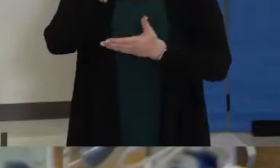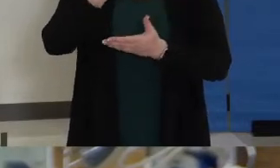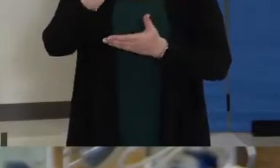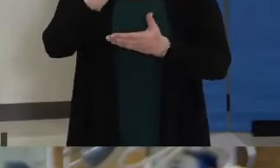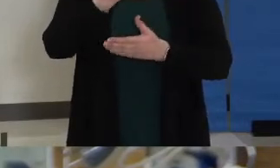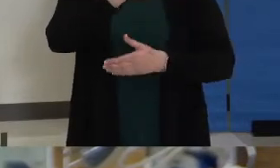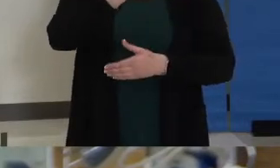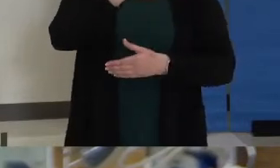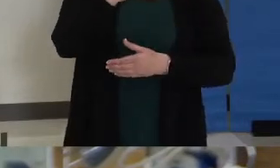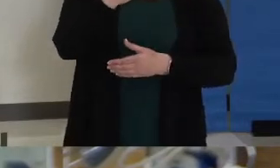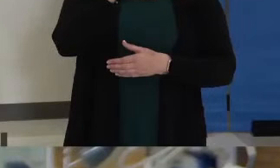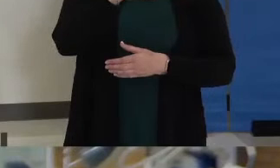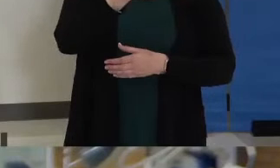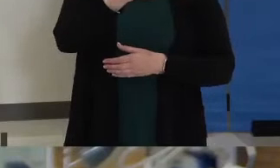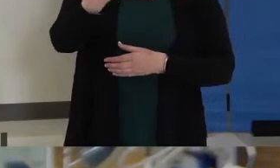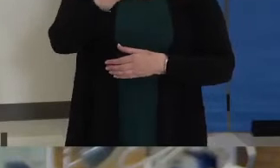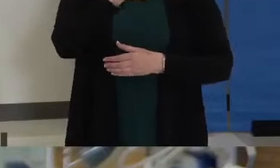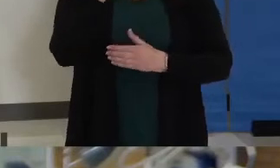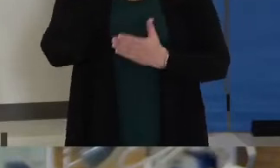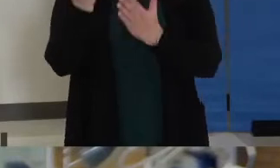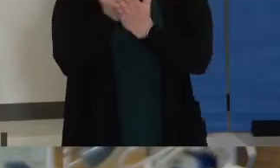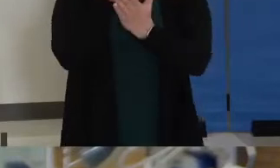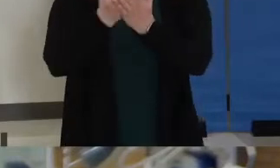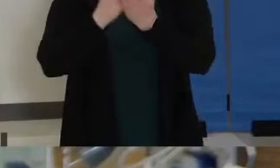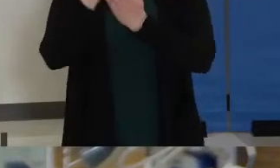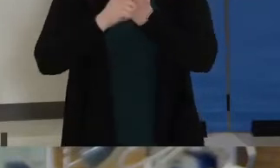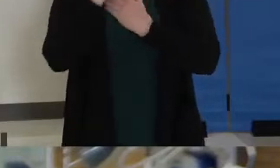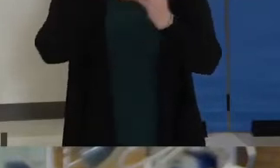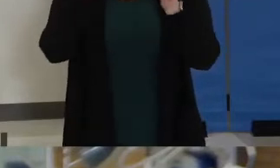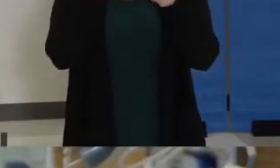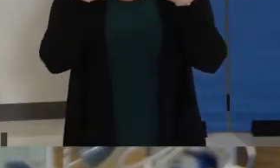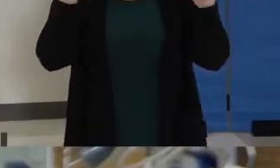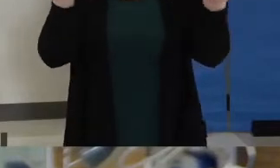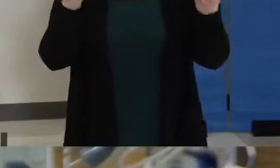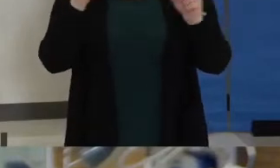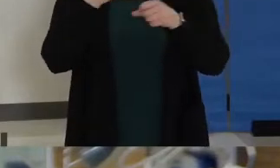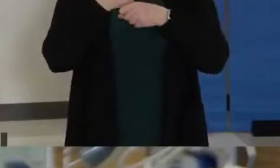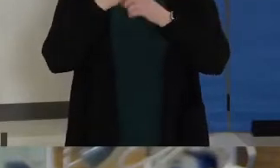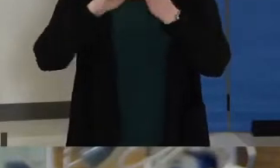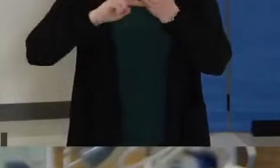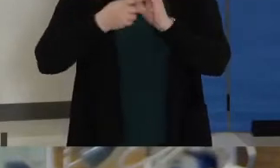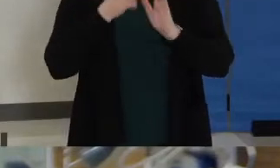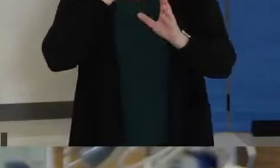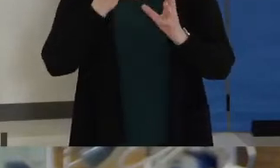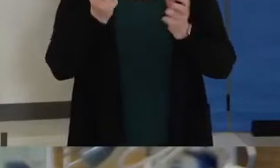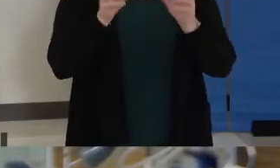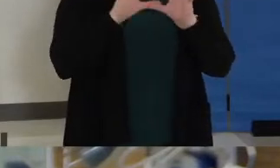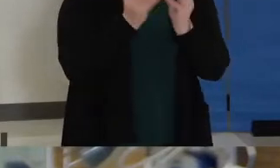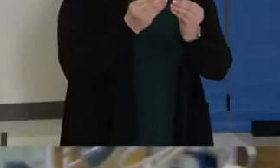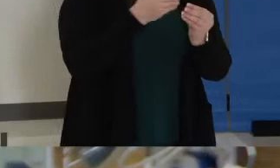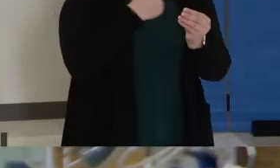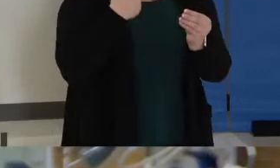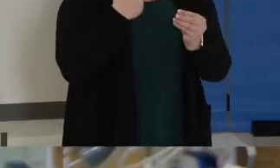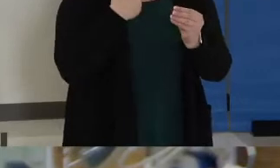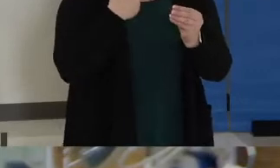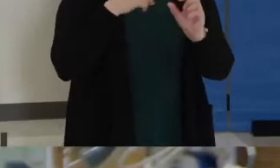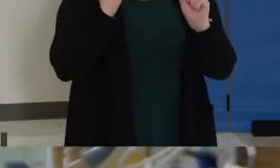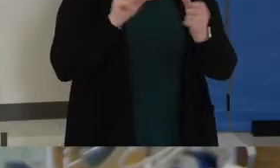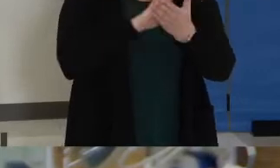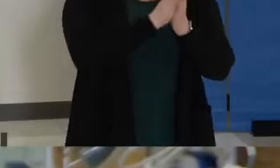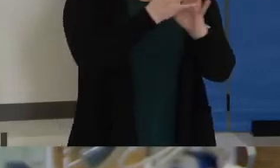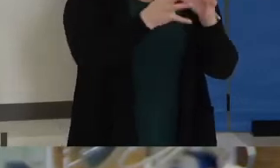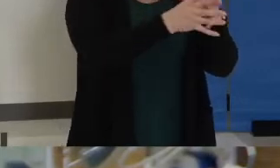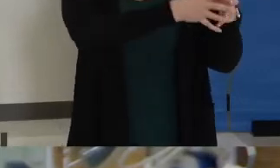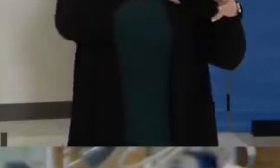the new programming that you're going to hear about today, many family members multiply my voice by hundreds of